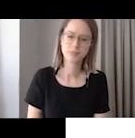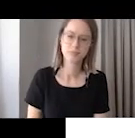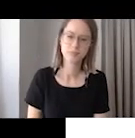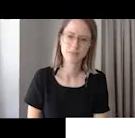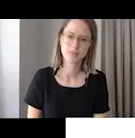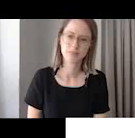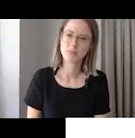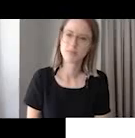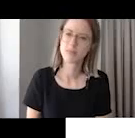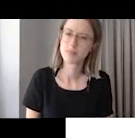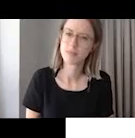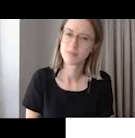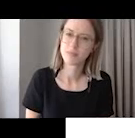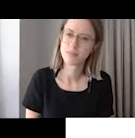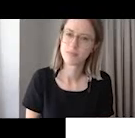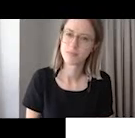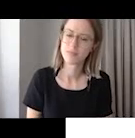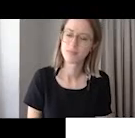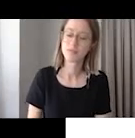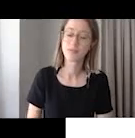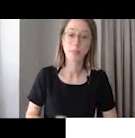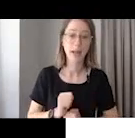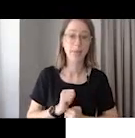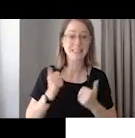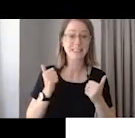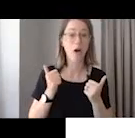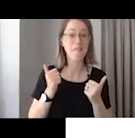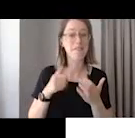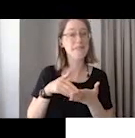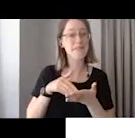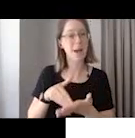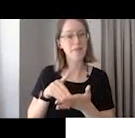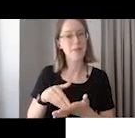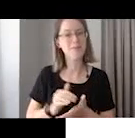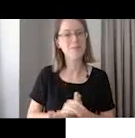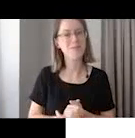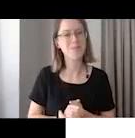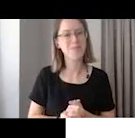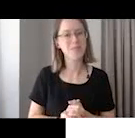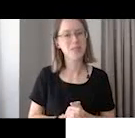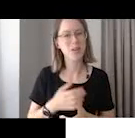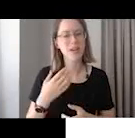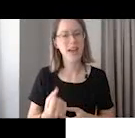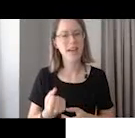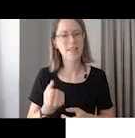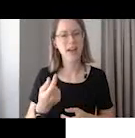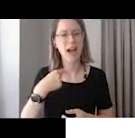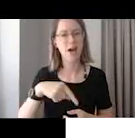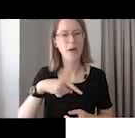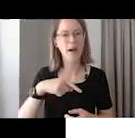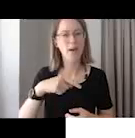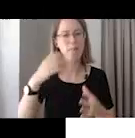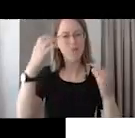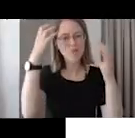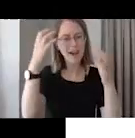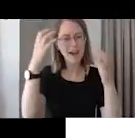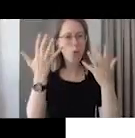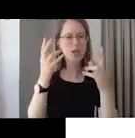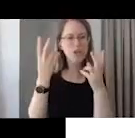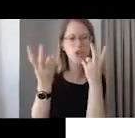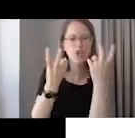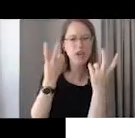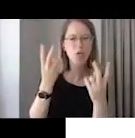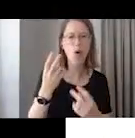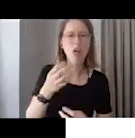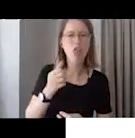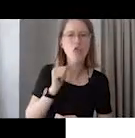being pissed off, it's very helpful. You know, we have our reptilian brain that is always looking for threats. So if we have